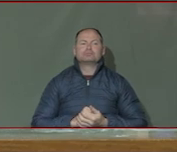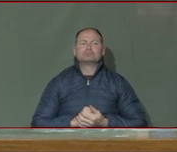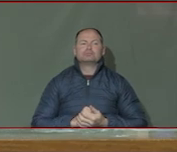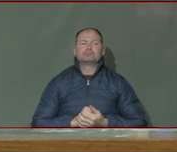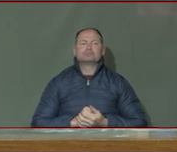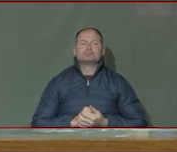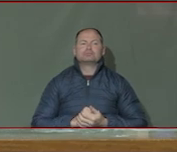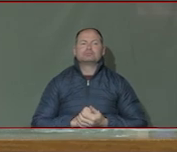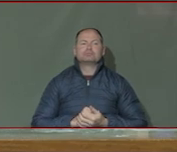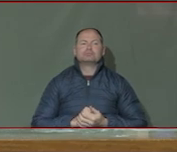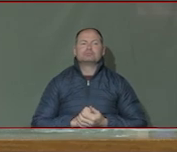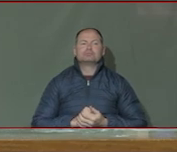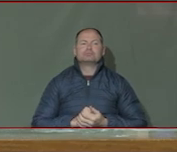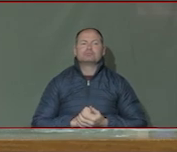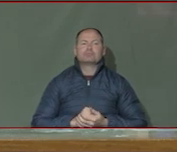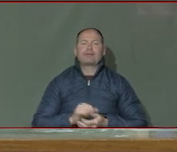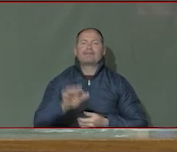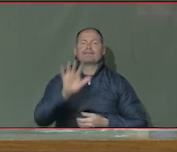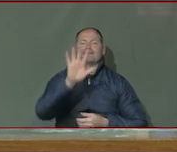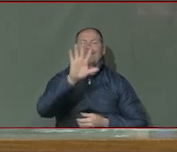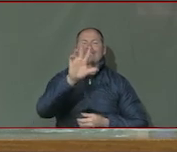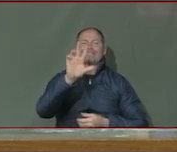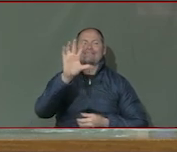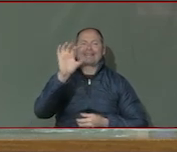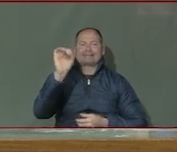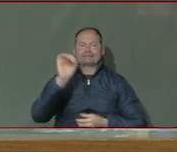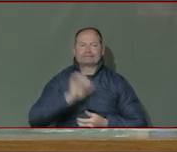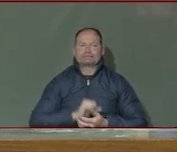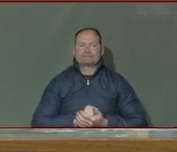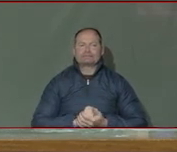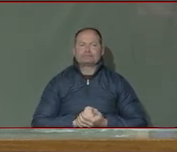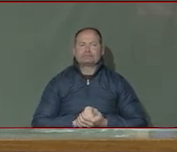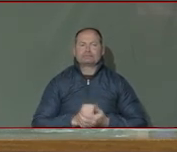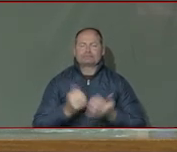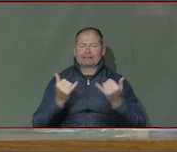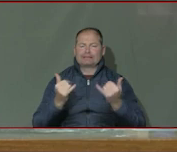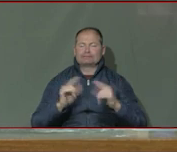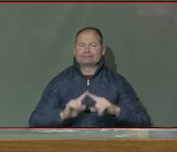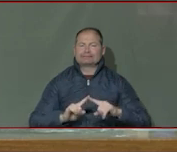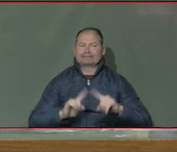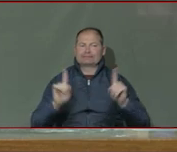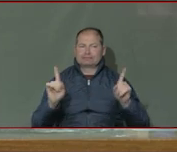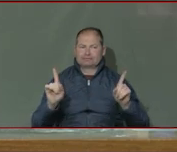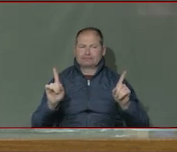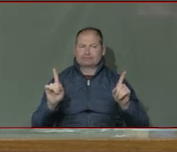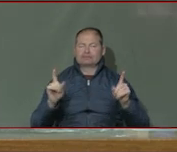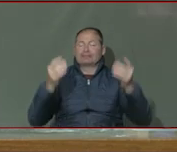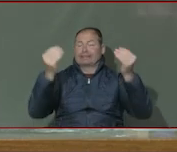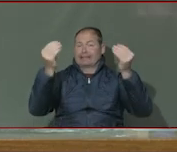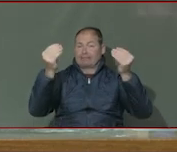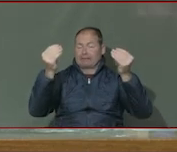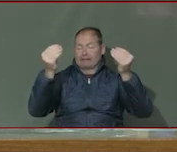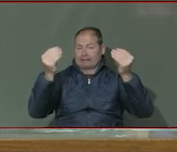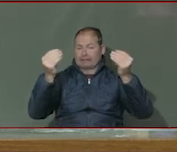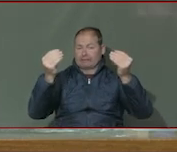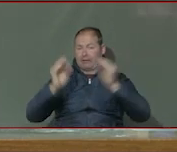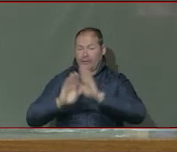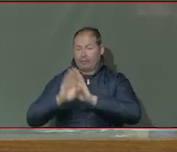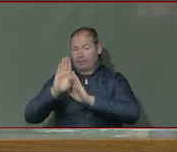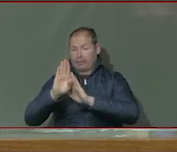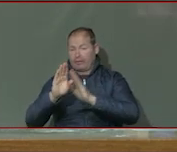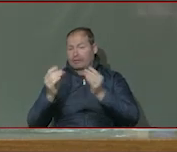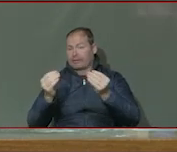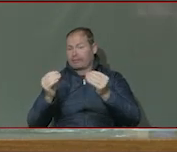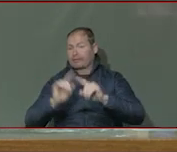It's 580. So you always write the difference. That means the difference in number, how they've increased in number